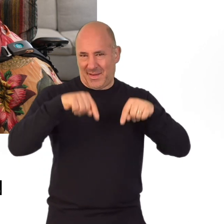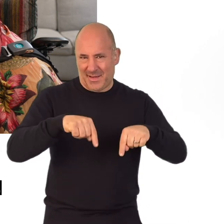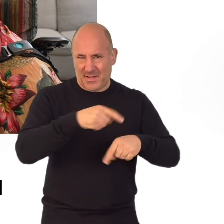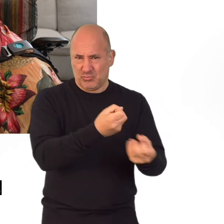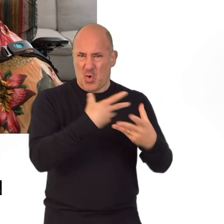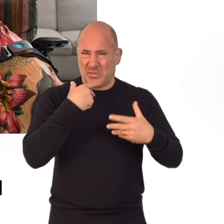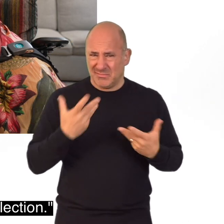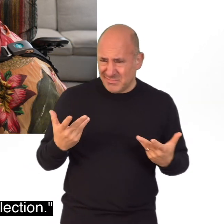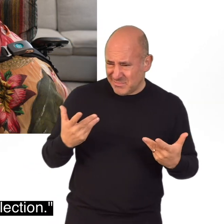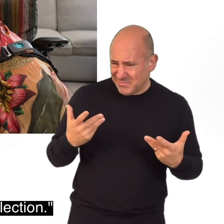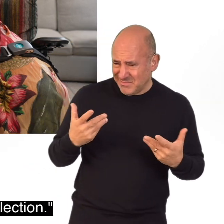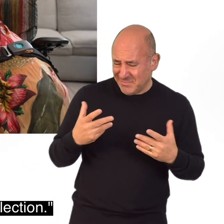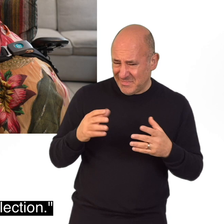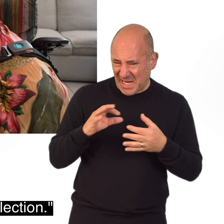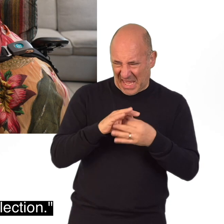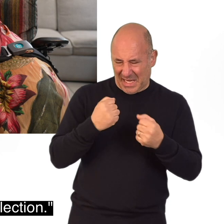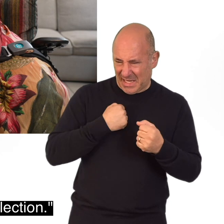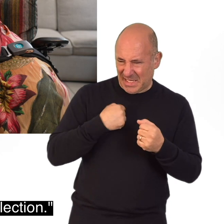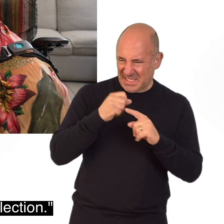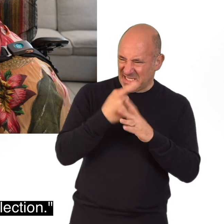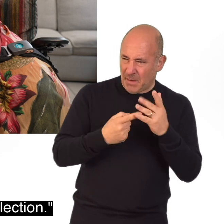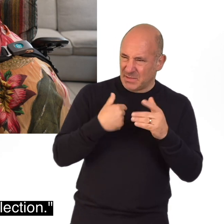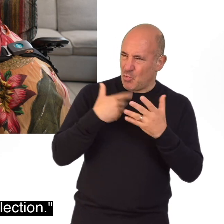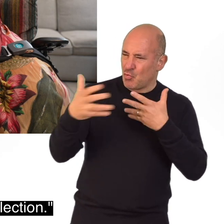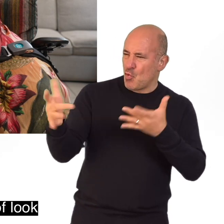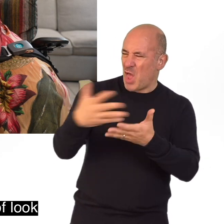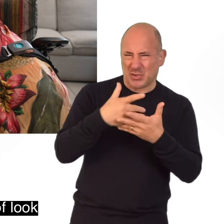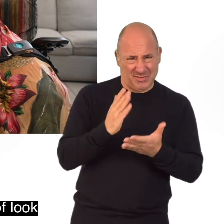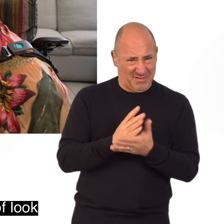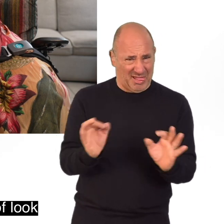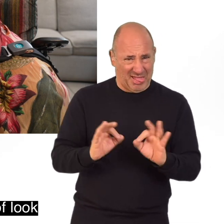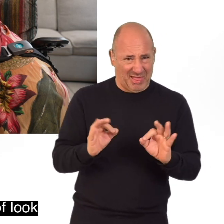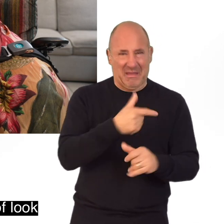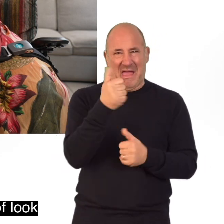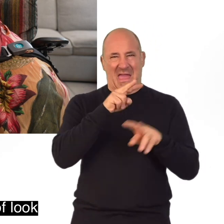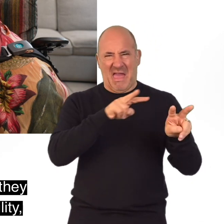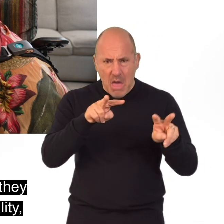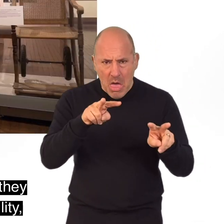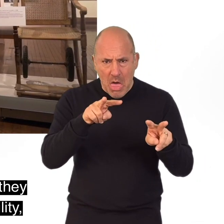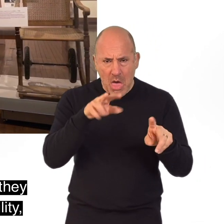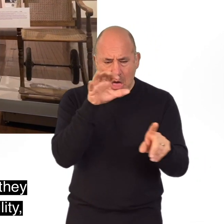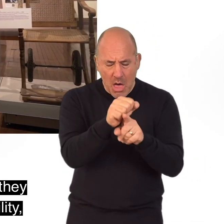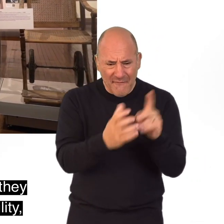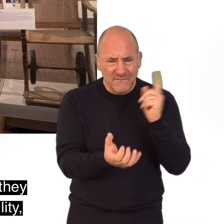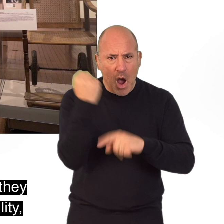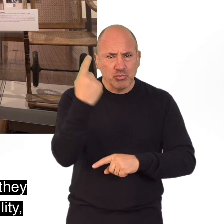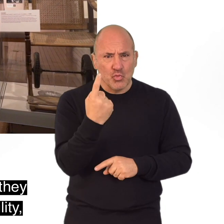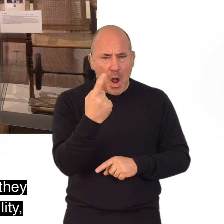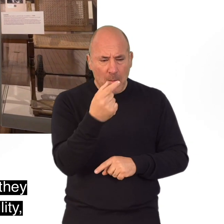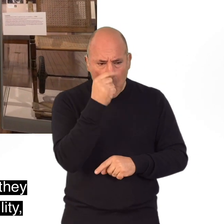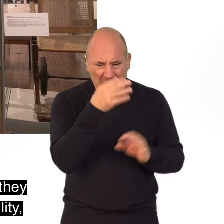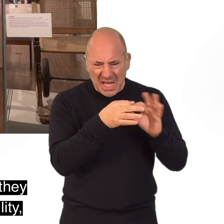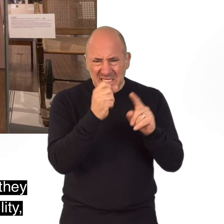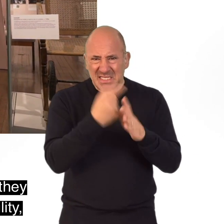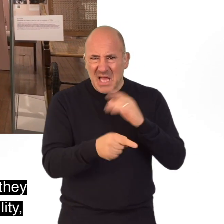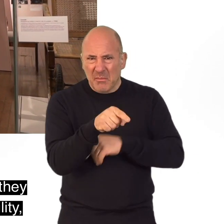oh, we don't really think we've got anything in our collection. And they then had a sort of look and found one item that they